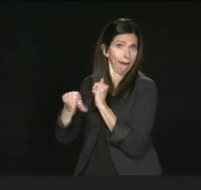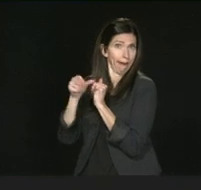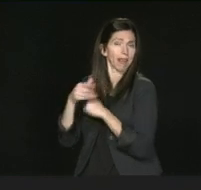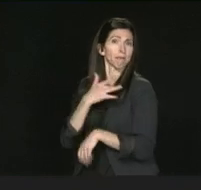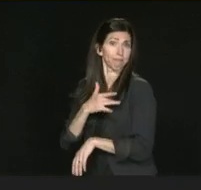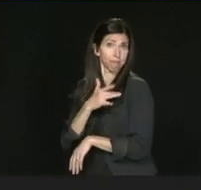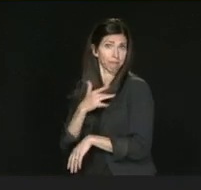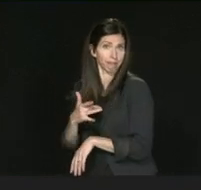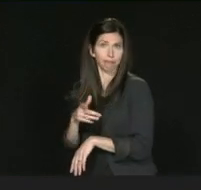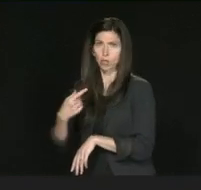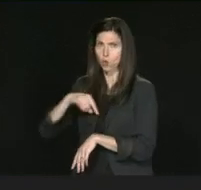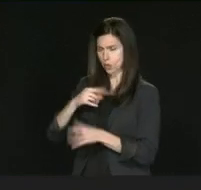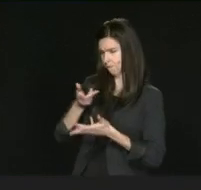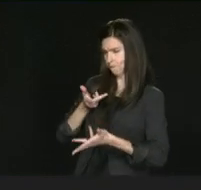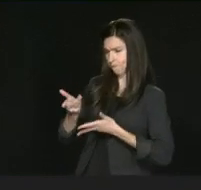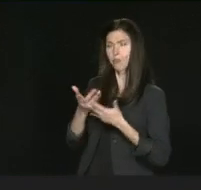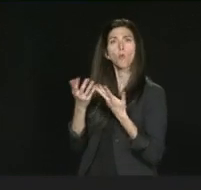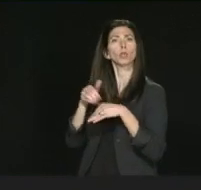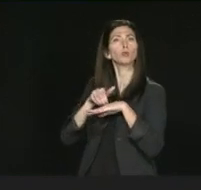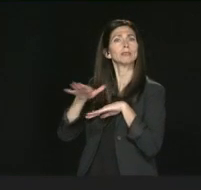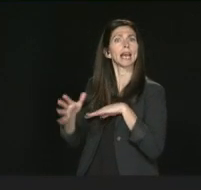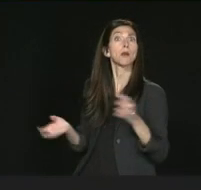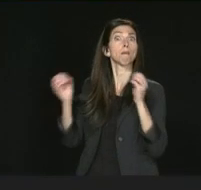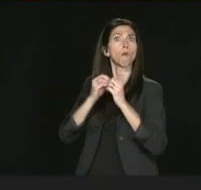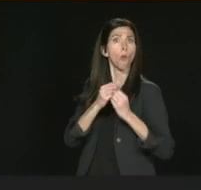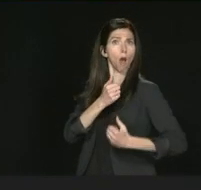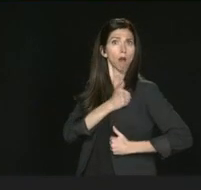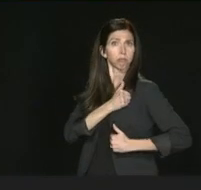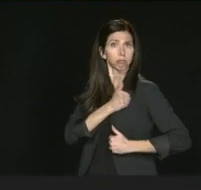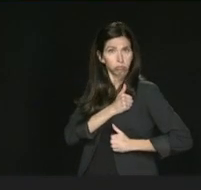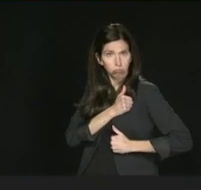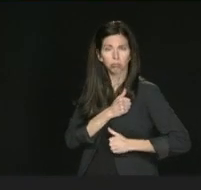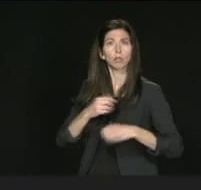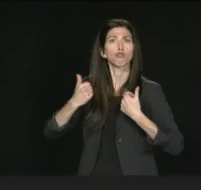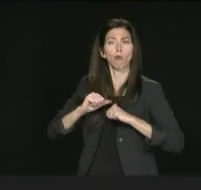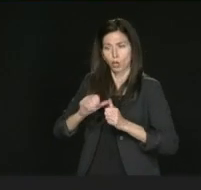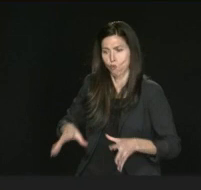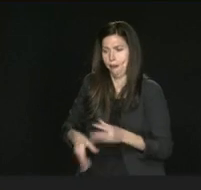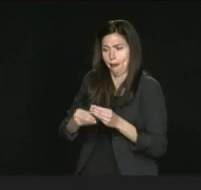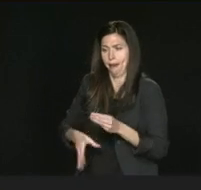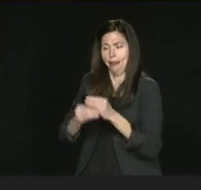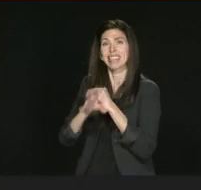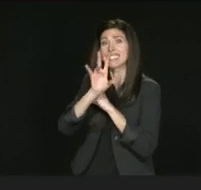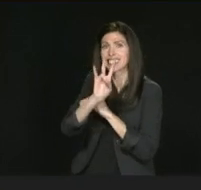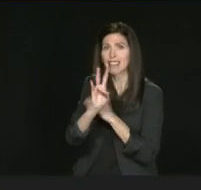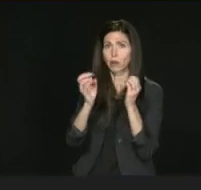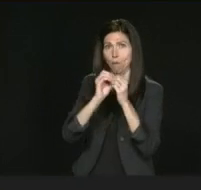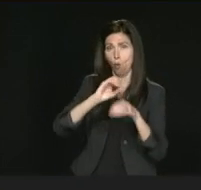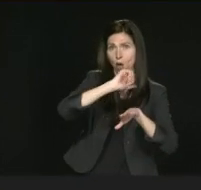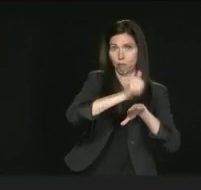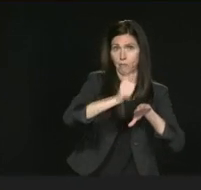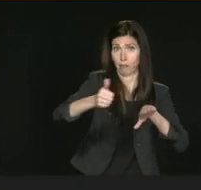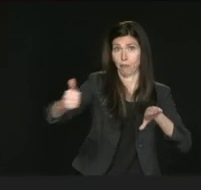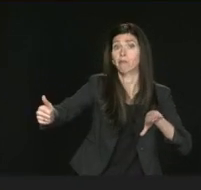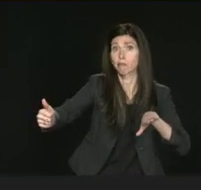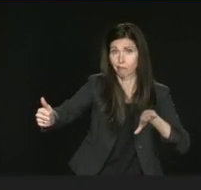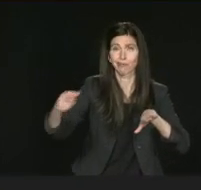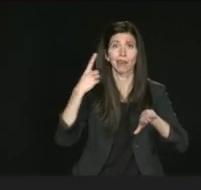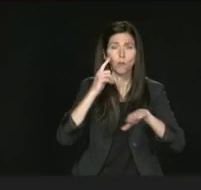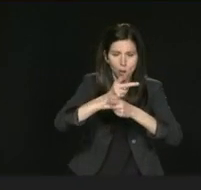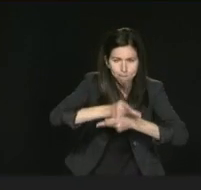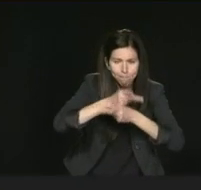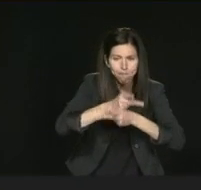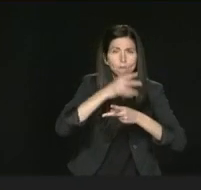into at least 7 more long-term care facilities. Canadian Armed Forces are also working night and day for this deployment to take place as quickly